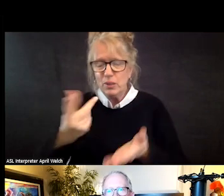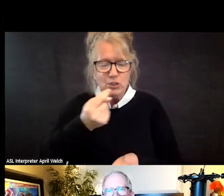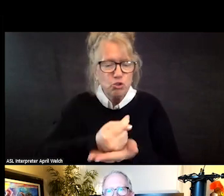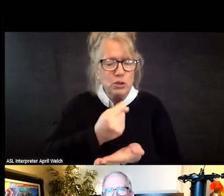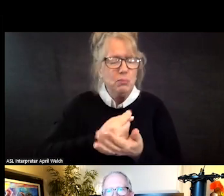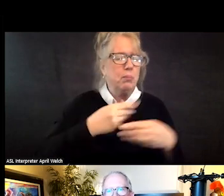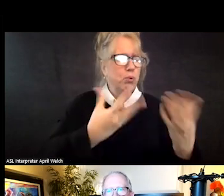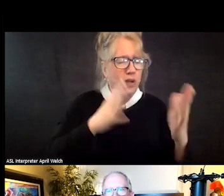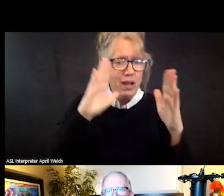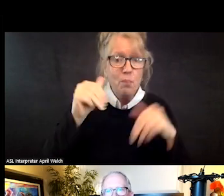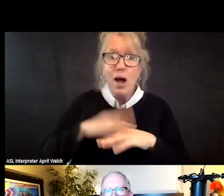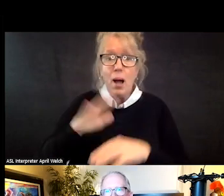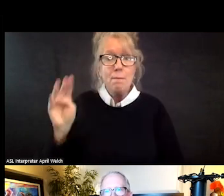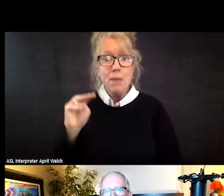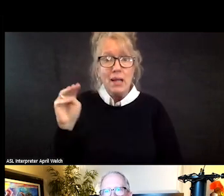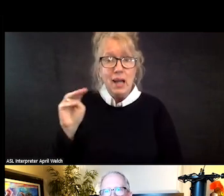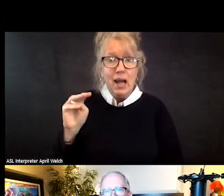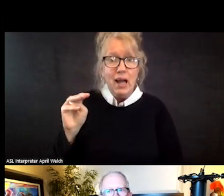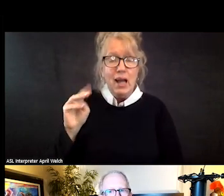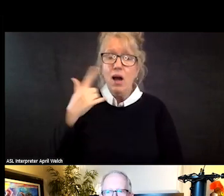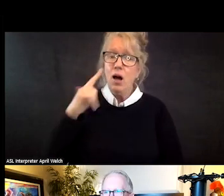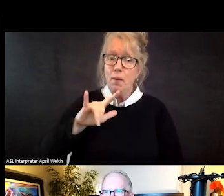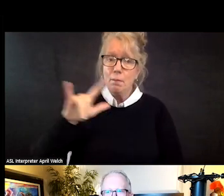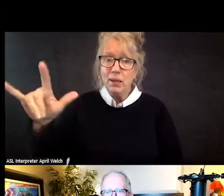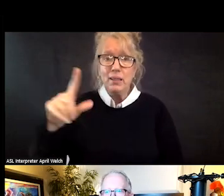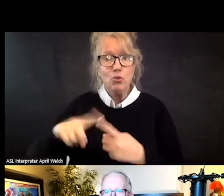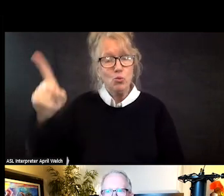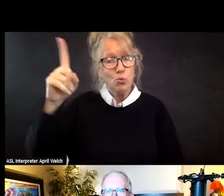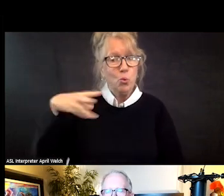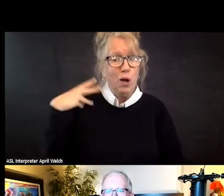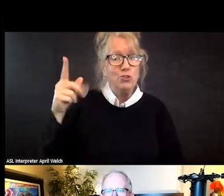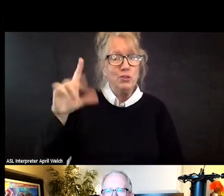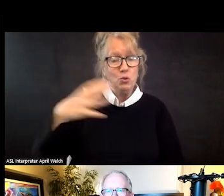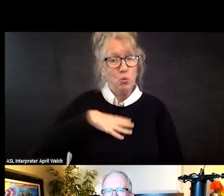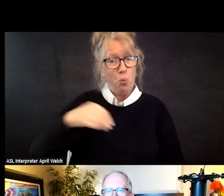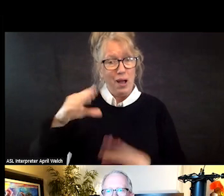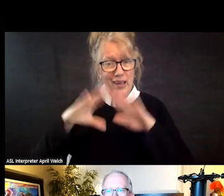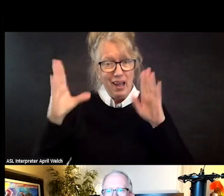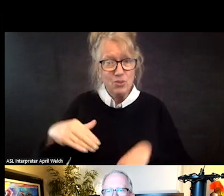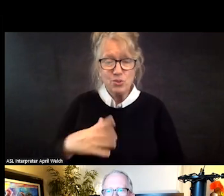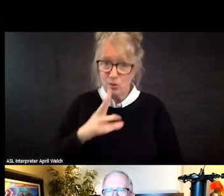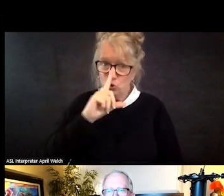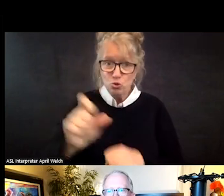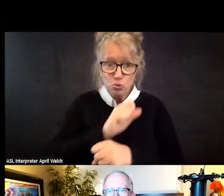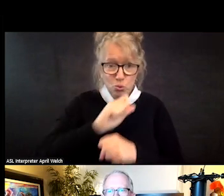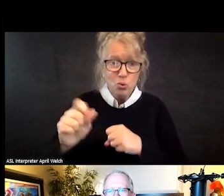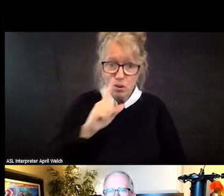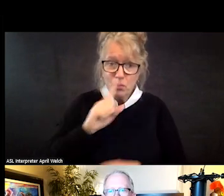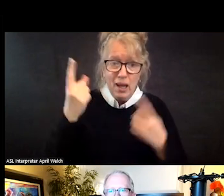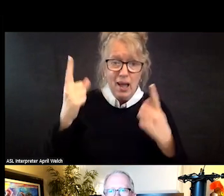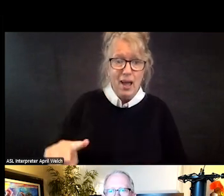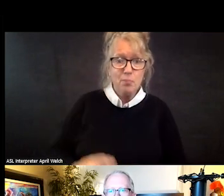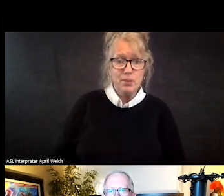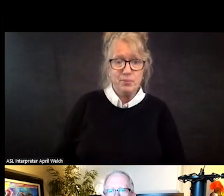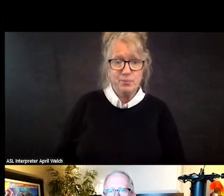them. And then on Monday, I'd be on a plane headed to the White House. And so that was really that. But truly,